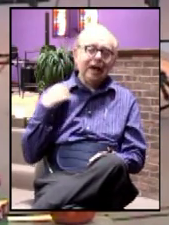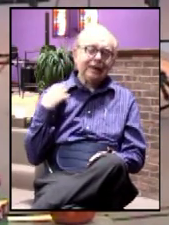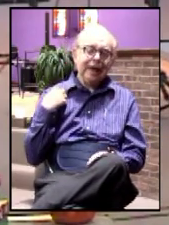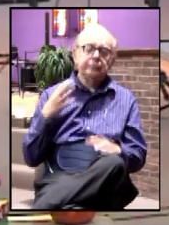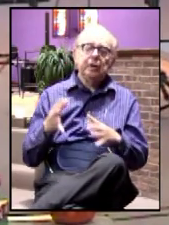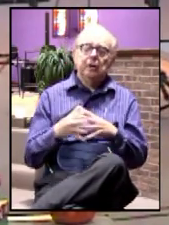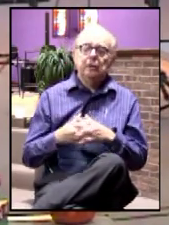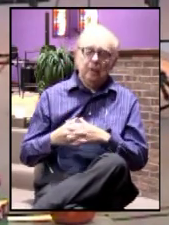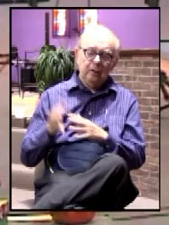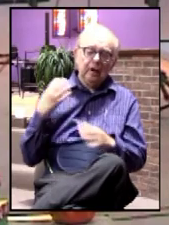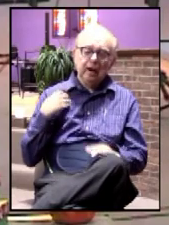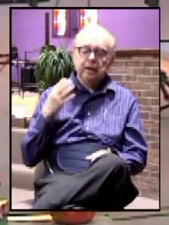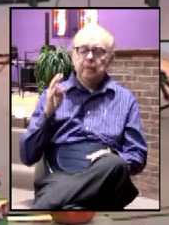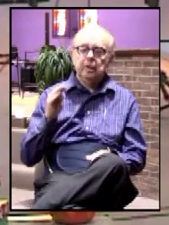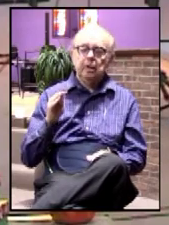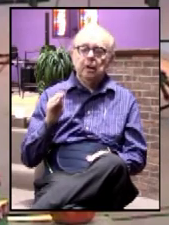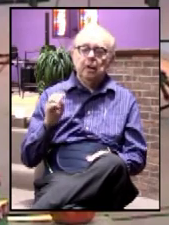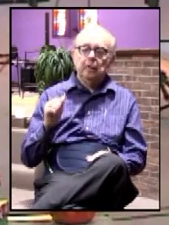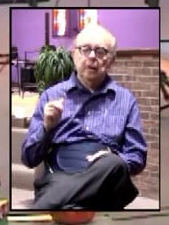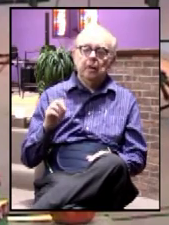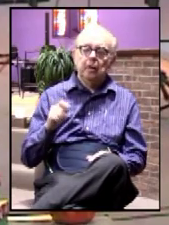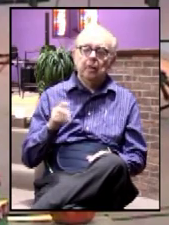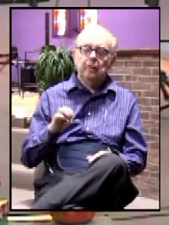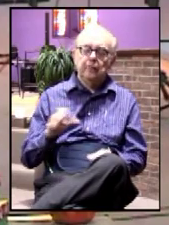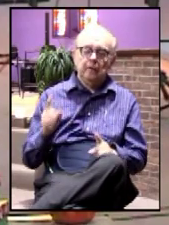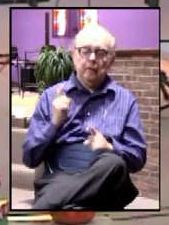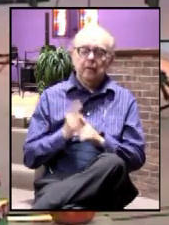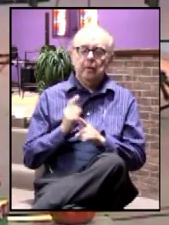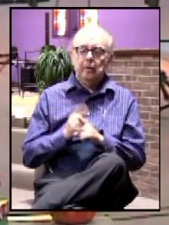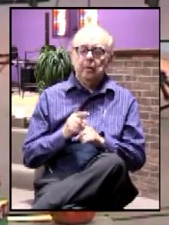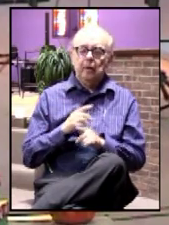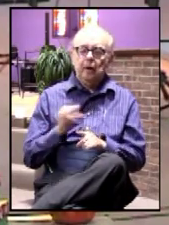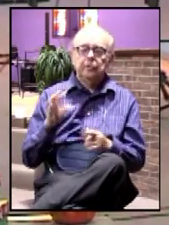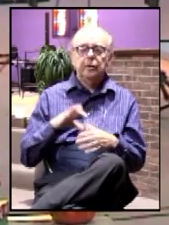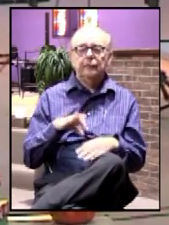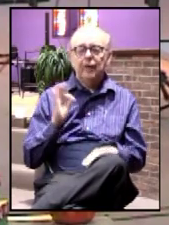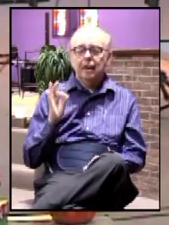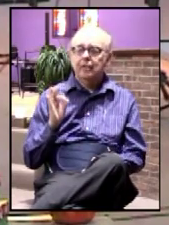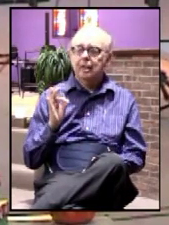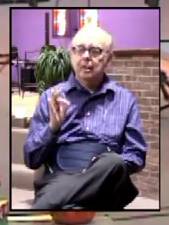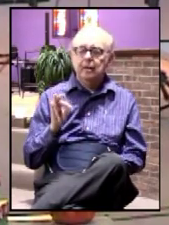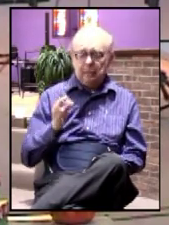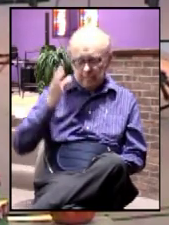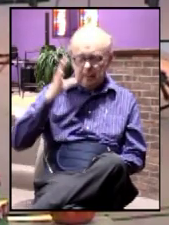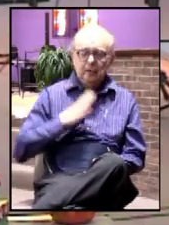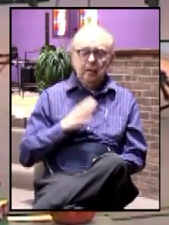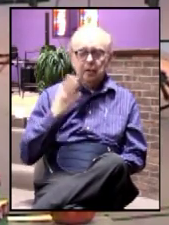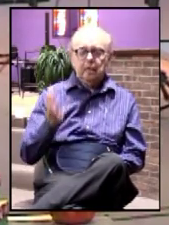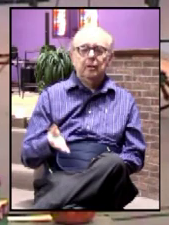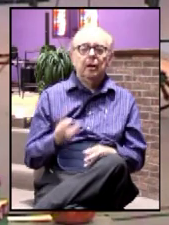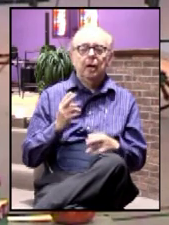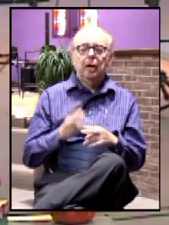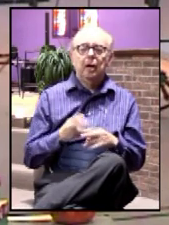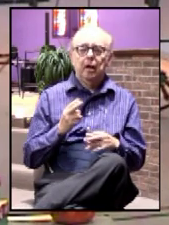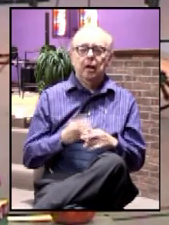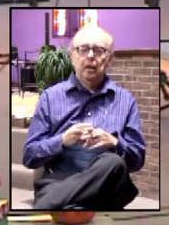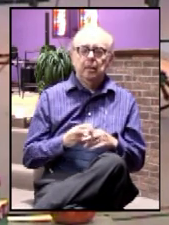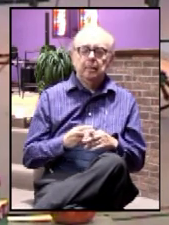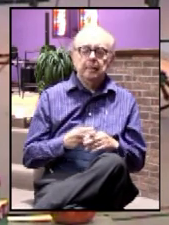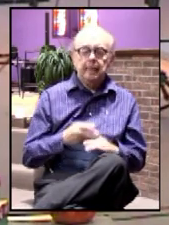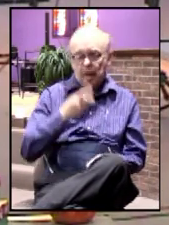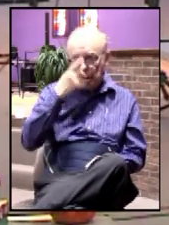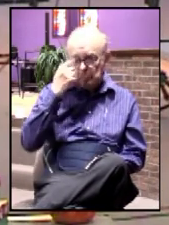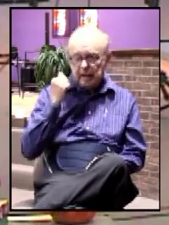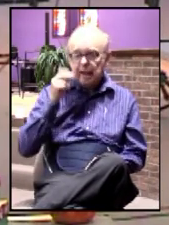Captain America, Captain Marvel, right? You also find a guy that's out there by the name of the